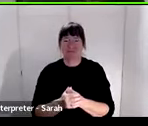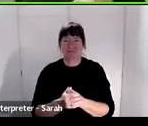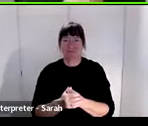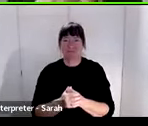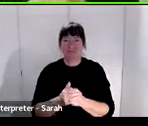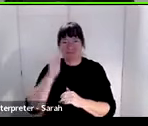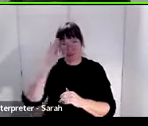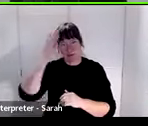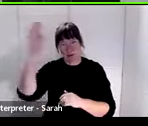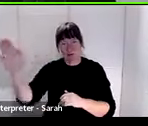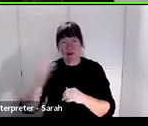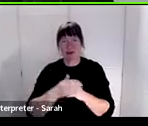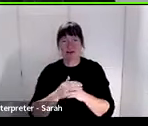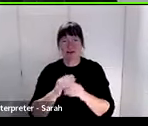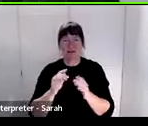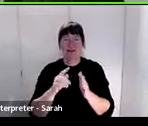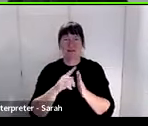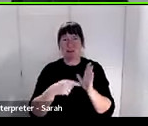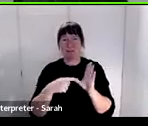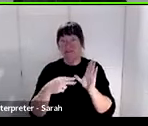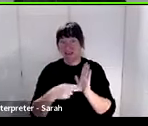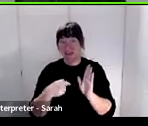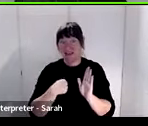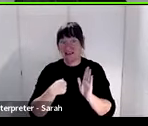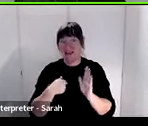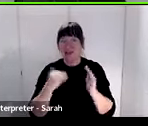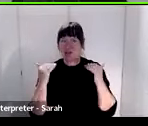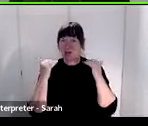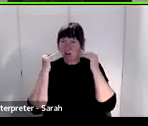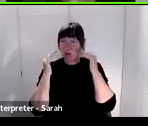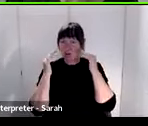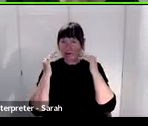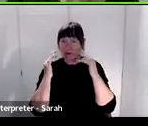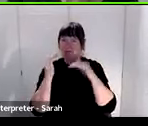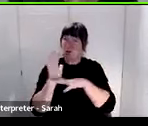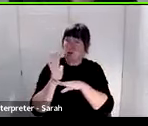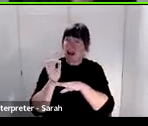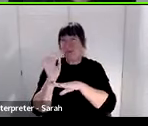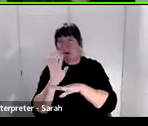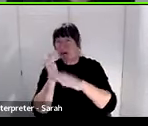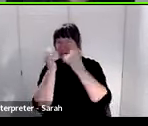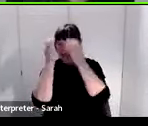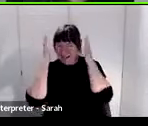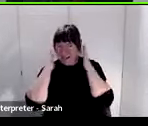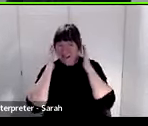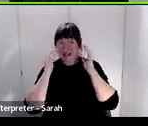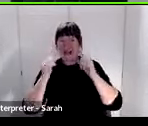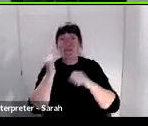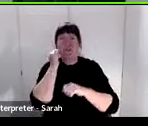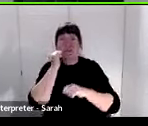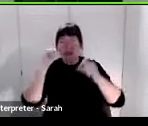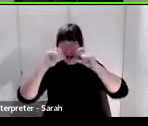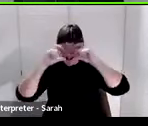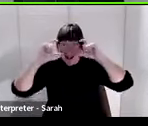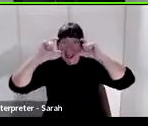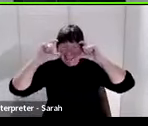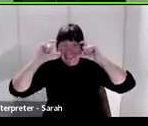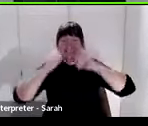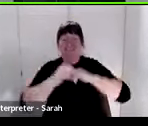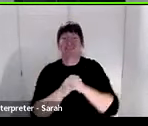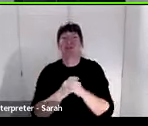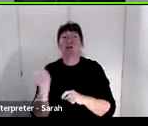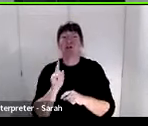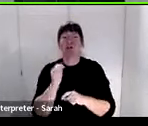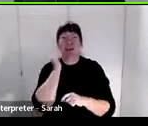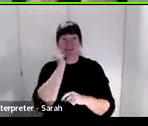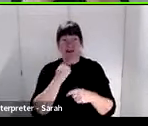Kia ora, I'm Jen Logie. I've got short grey blonde hair, big black glasses. Today I'm